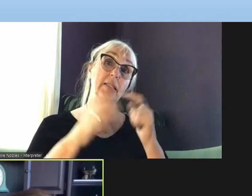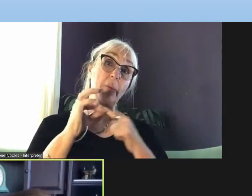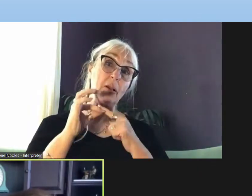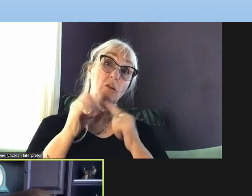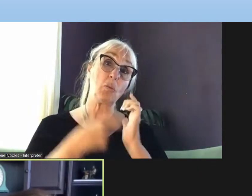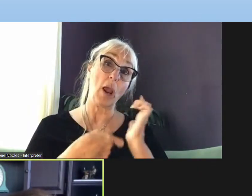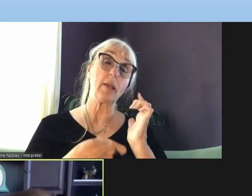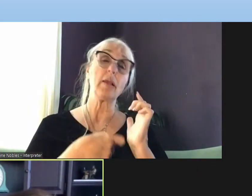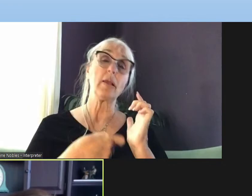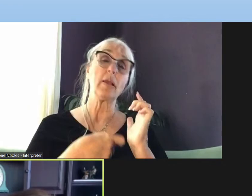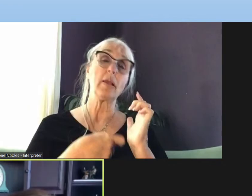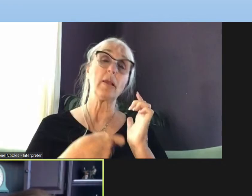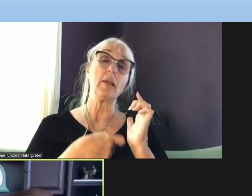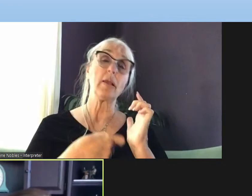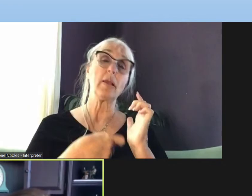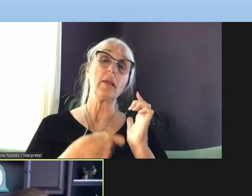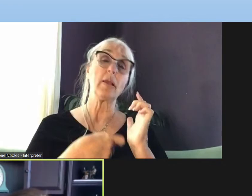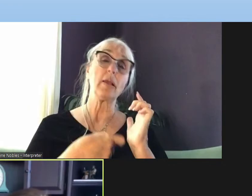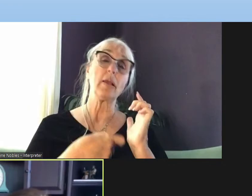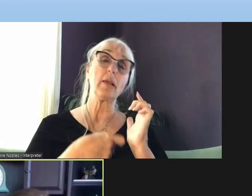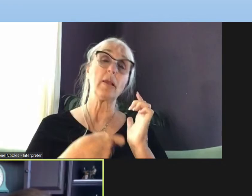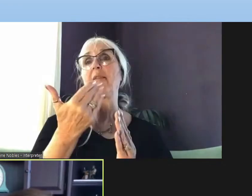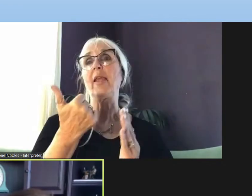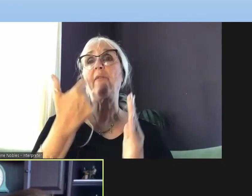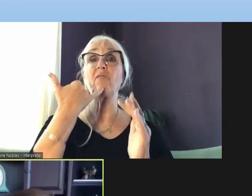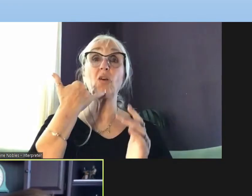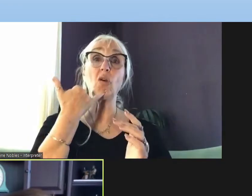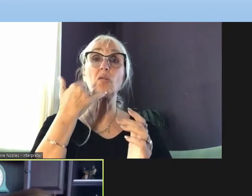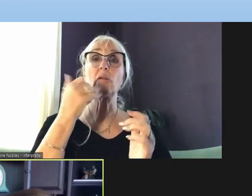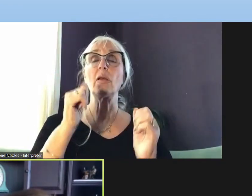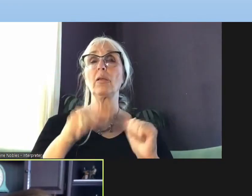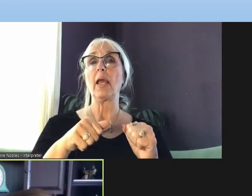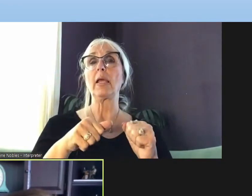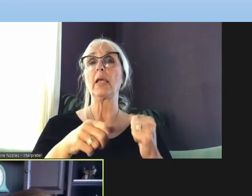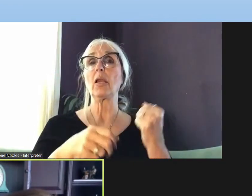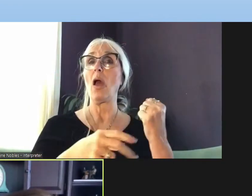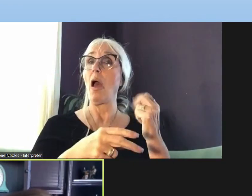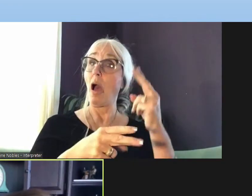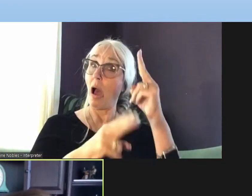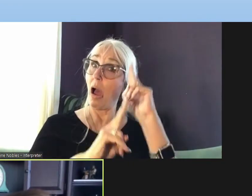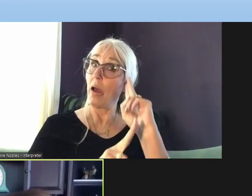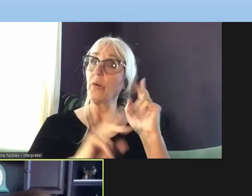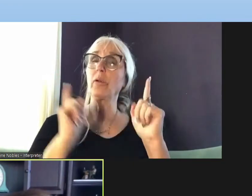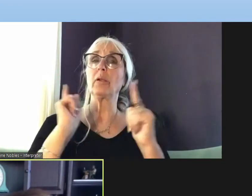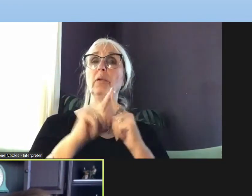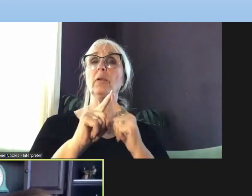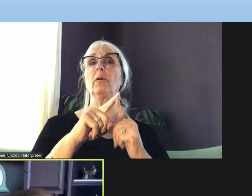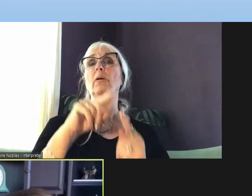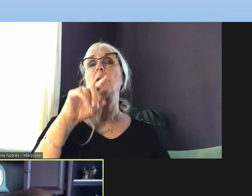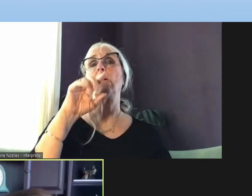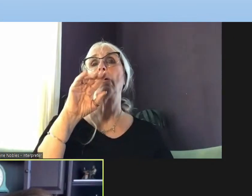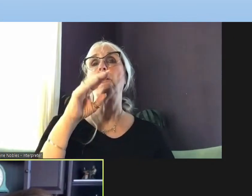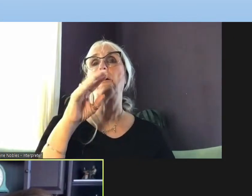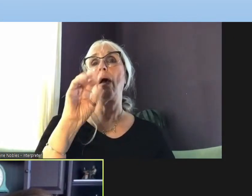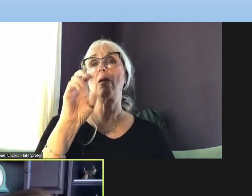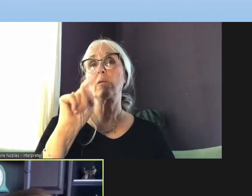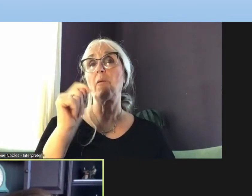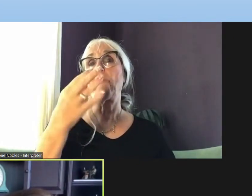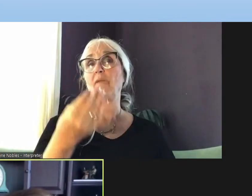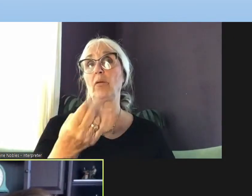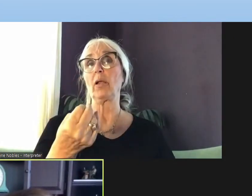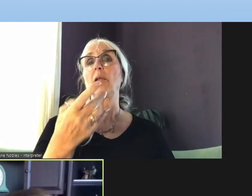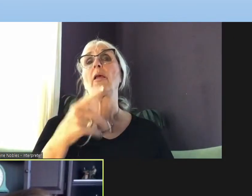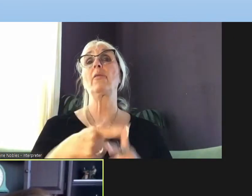for 15 phones that they can honor up until October 14th, I believe. These 15 phones would get us that